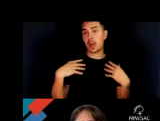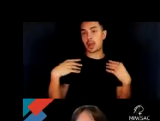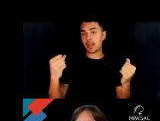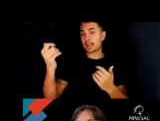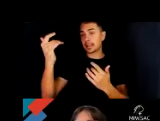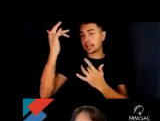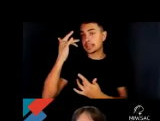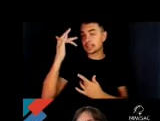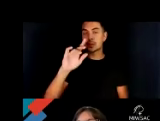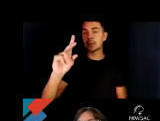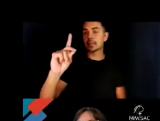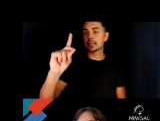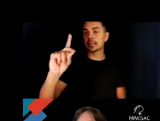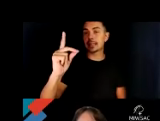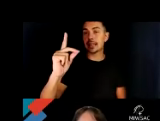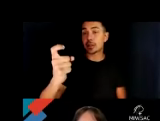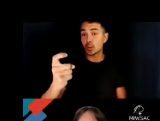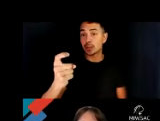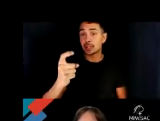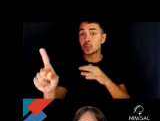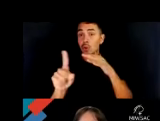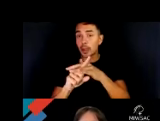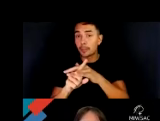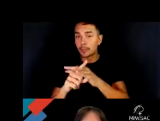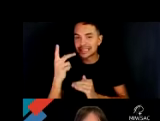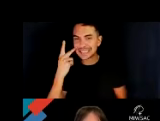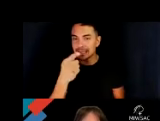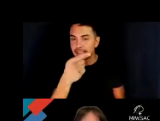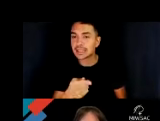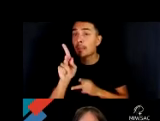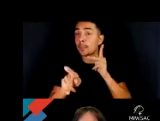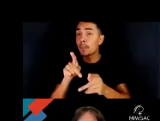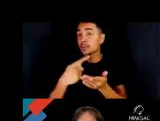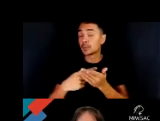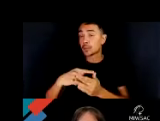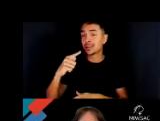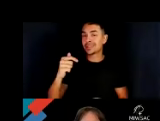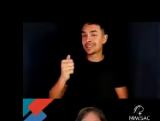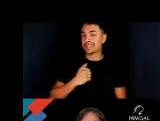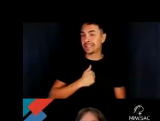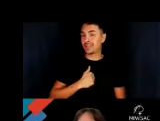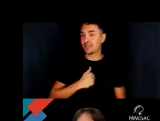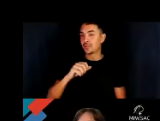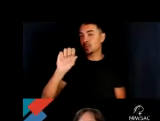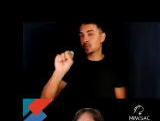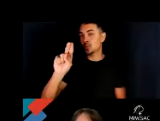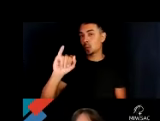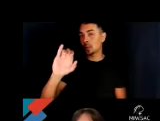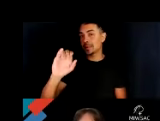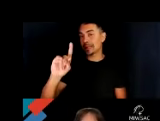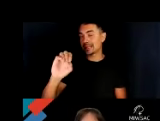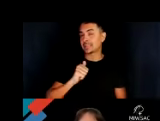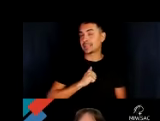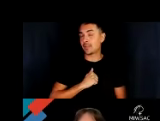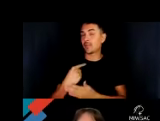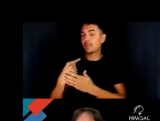illnesses or diagnoses kind of coming up in here too, right, Shayla? Like people are talking about suicidal ideation, trauma